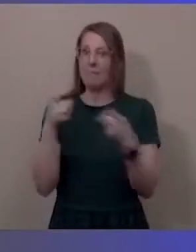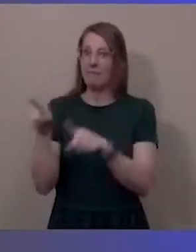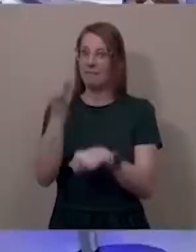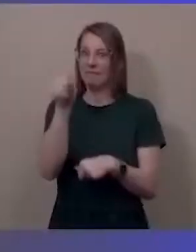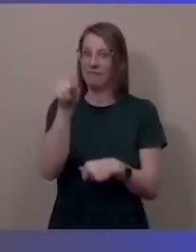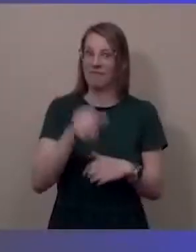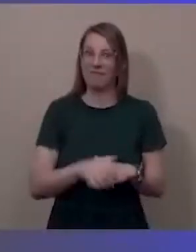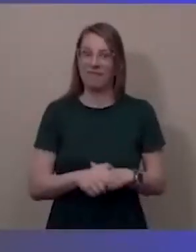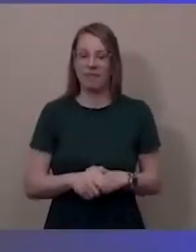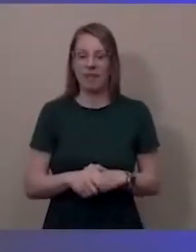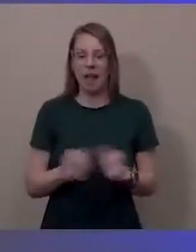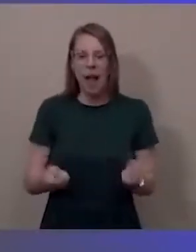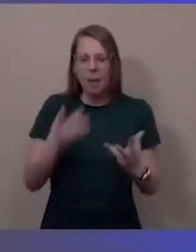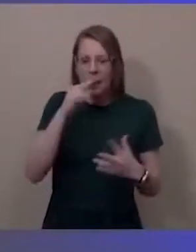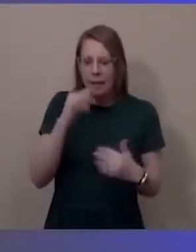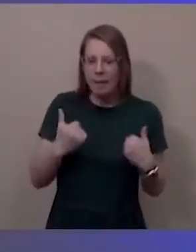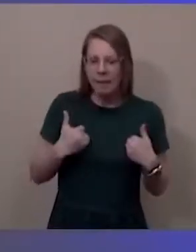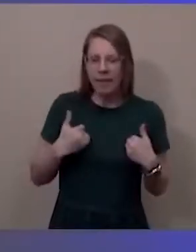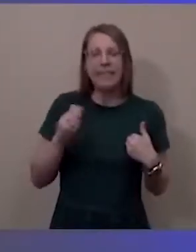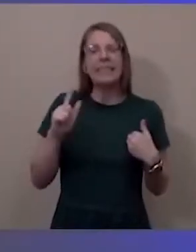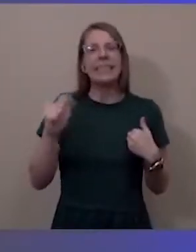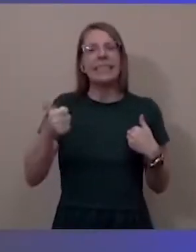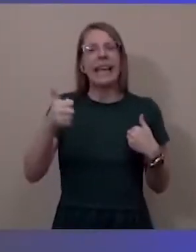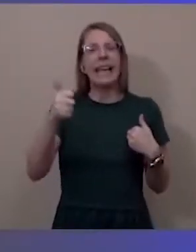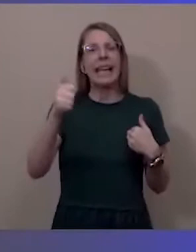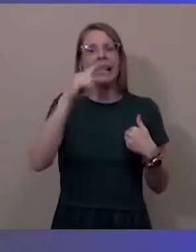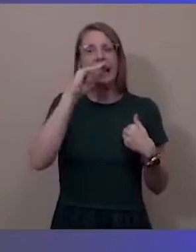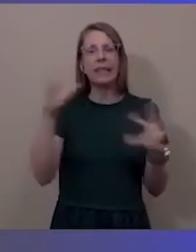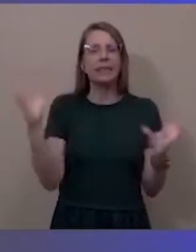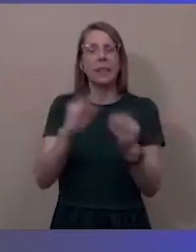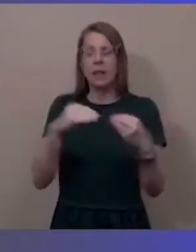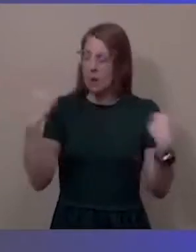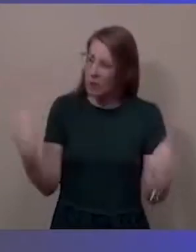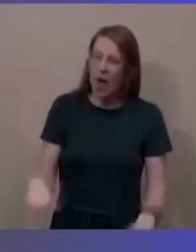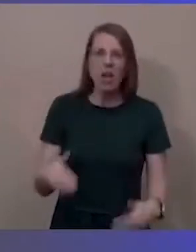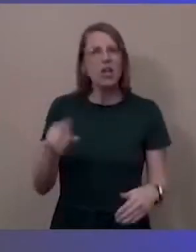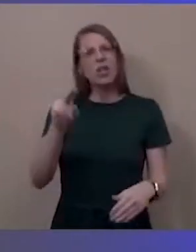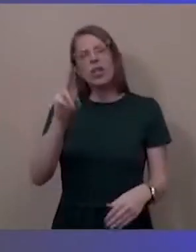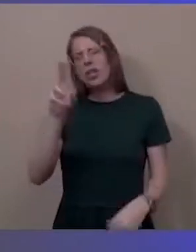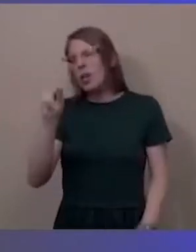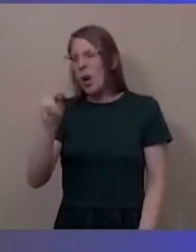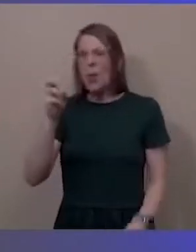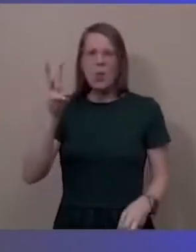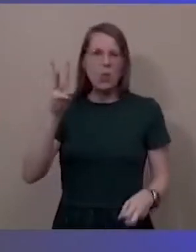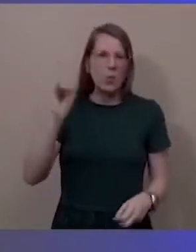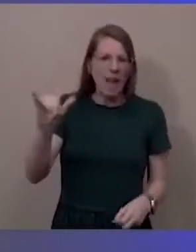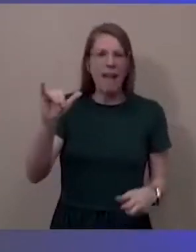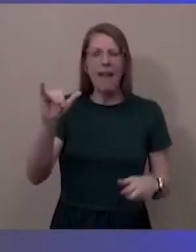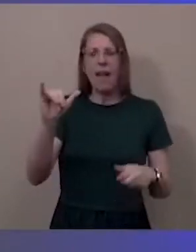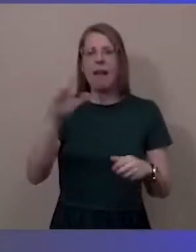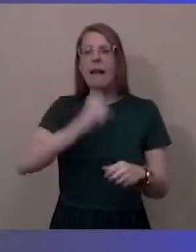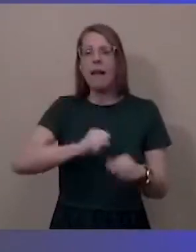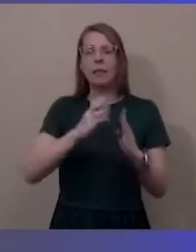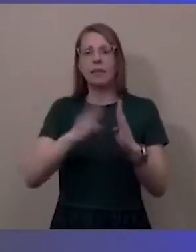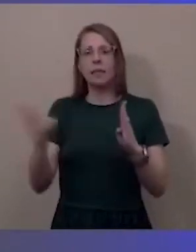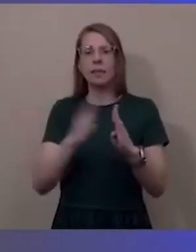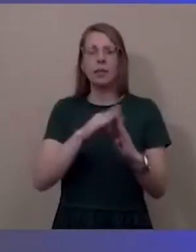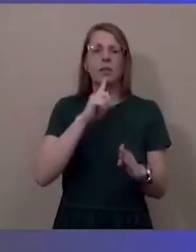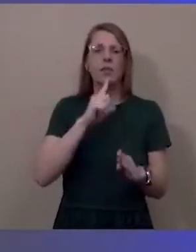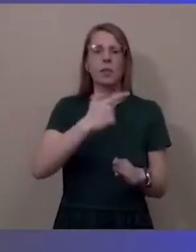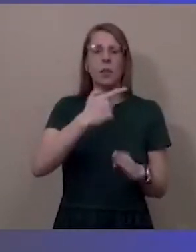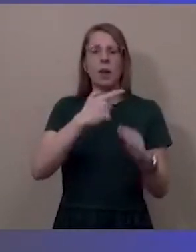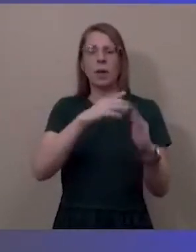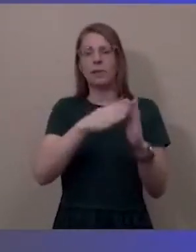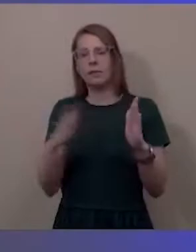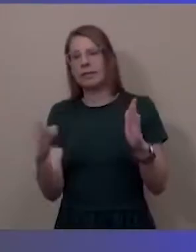Yeah. How many I kids do feel you that. have? 10 kids. Well, that's a No lot. way. Yeah. What are the Yeah. age That he range? knows of. They range from 21 down to